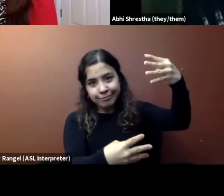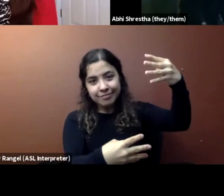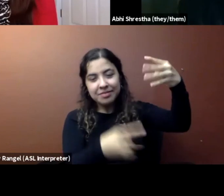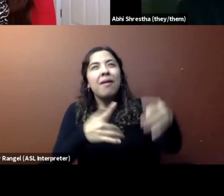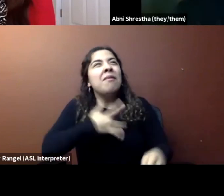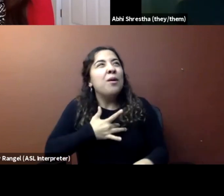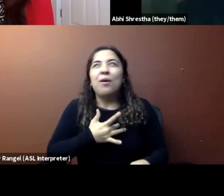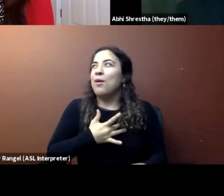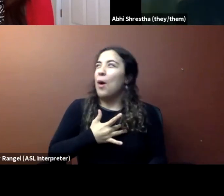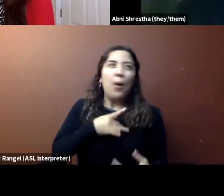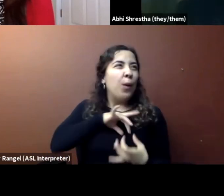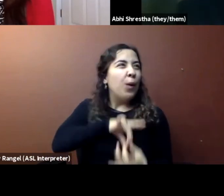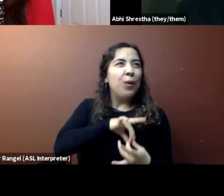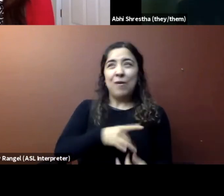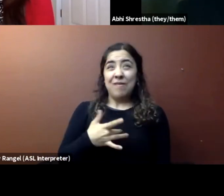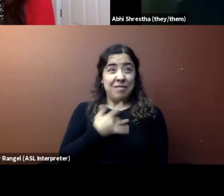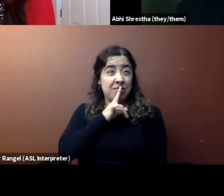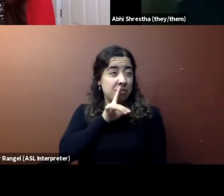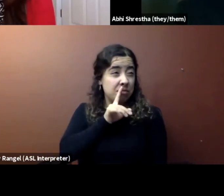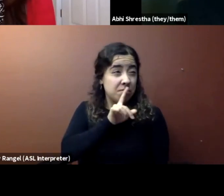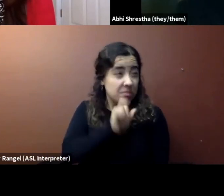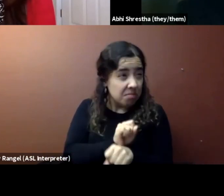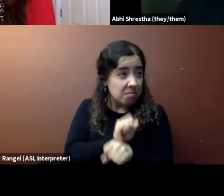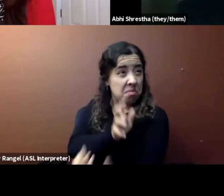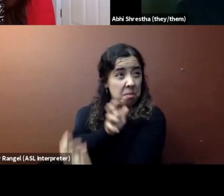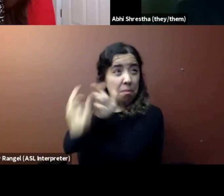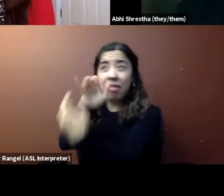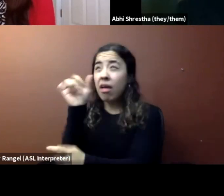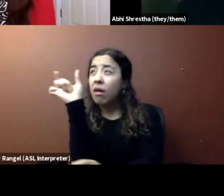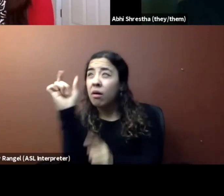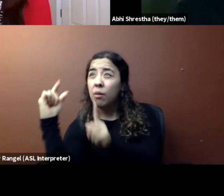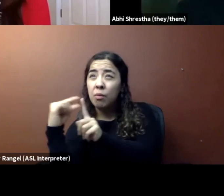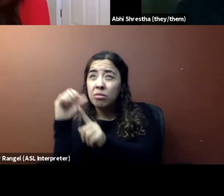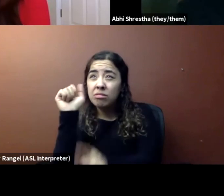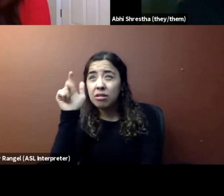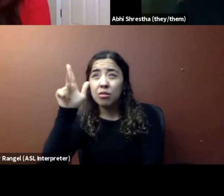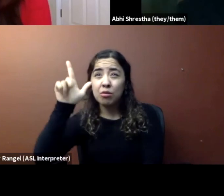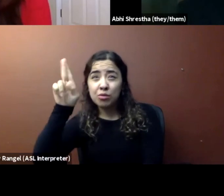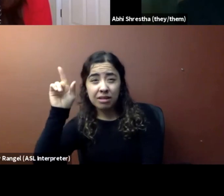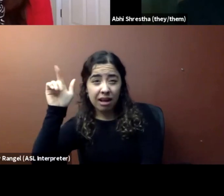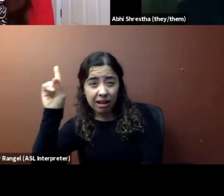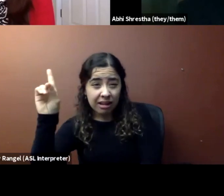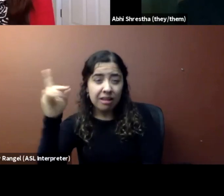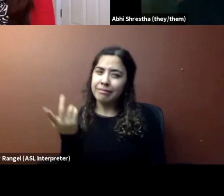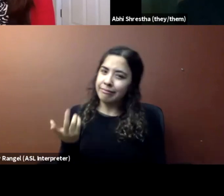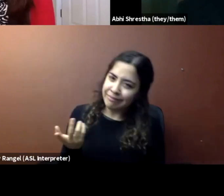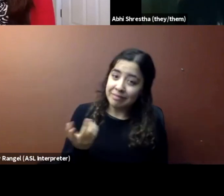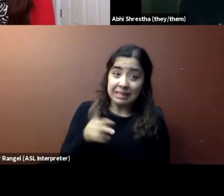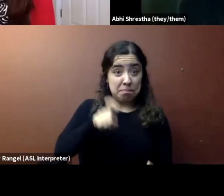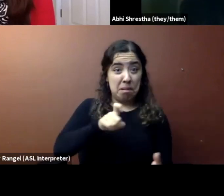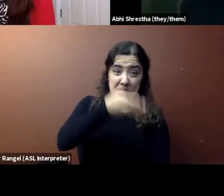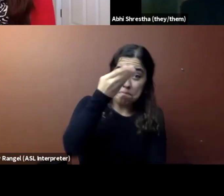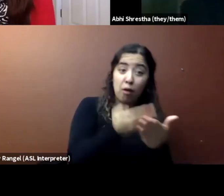feel authentic? You know, it doesn't have to be like a fact, because that's not fun.